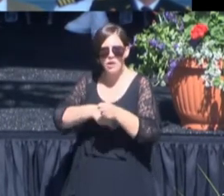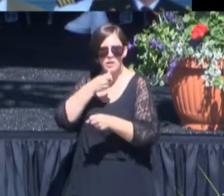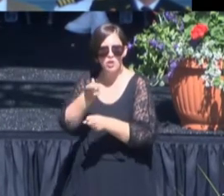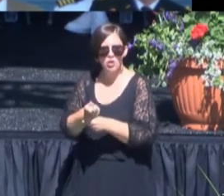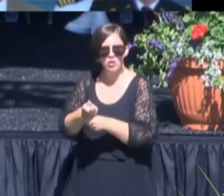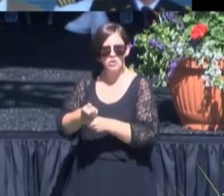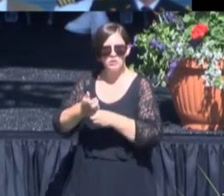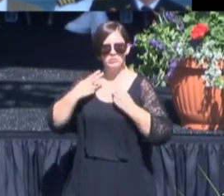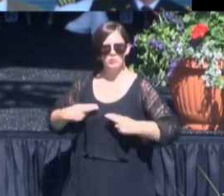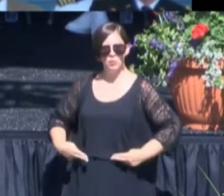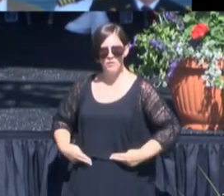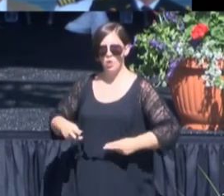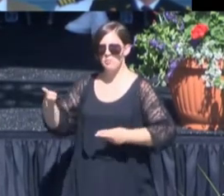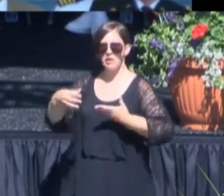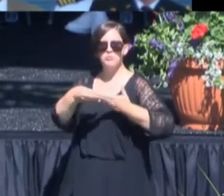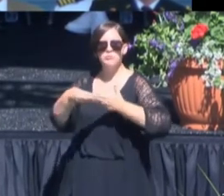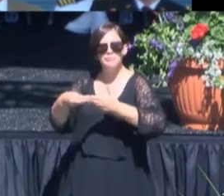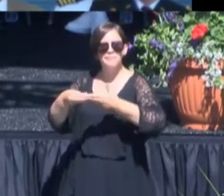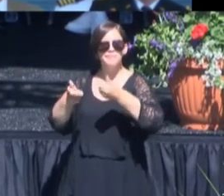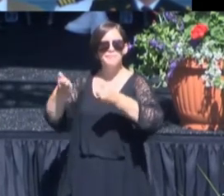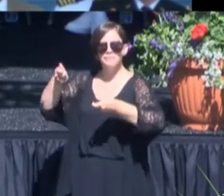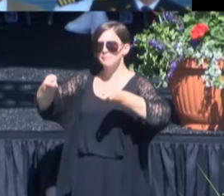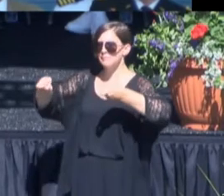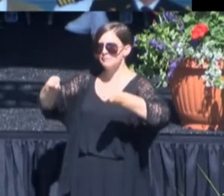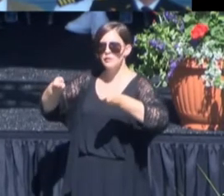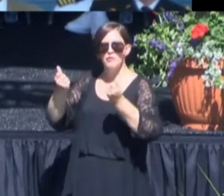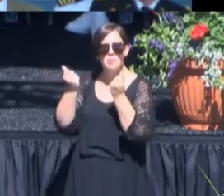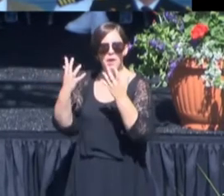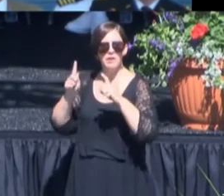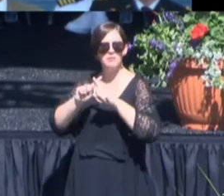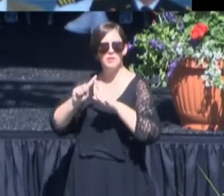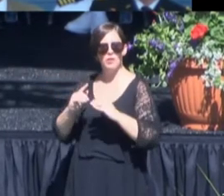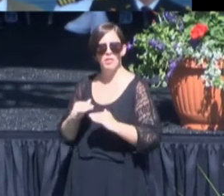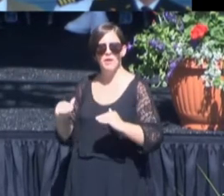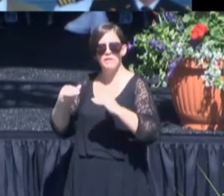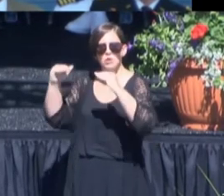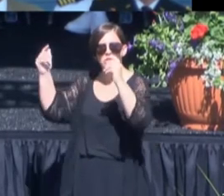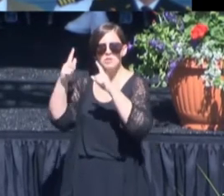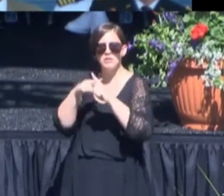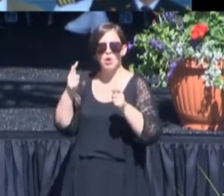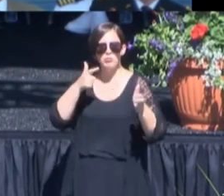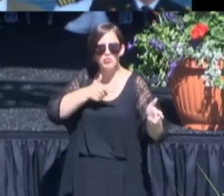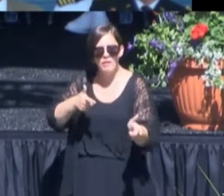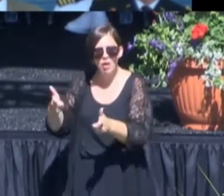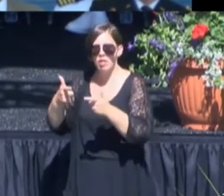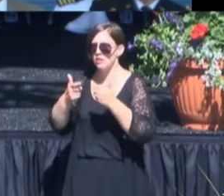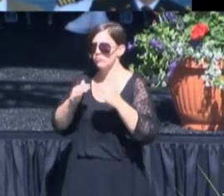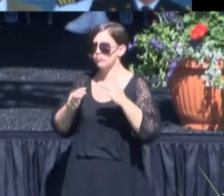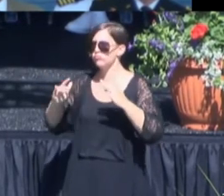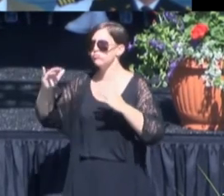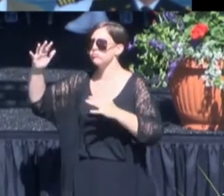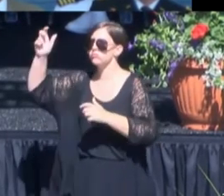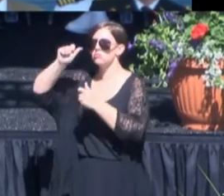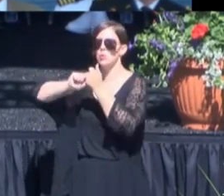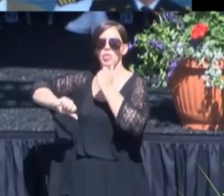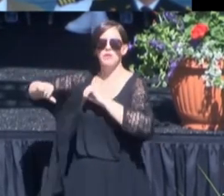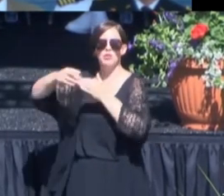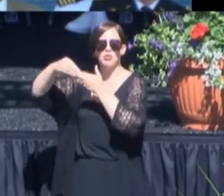Secretary Mattis commanded Marines and joint forces at all levels, from an infantry rifle platoon all the way to a theater